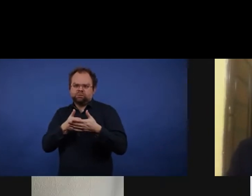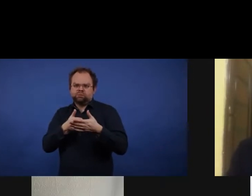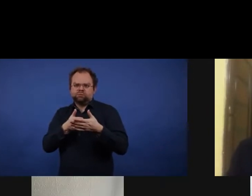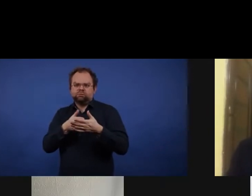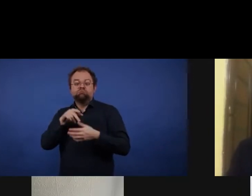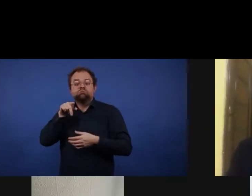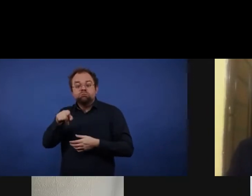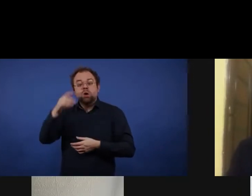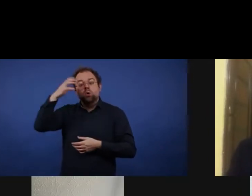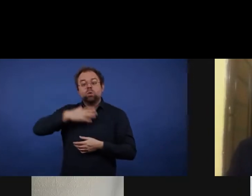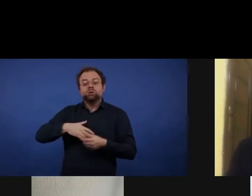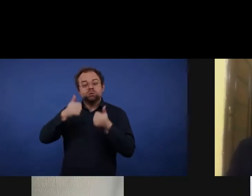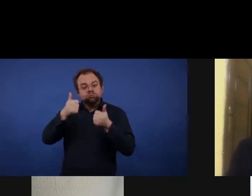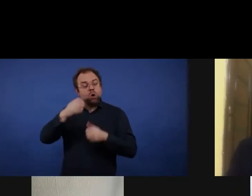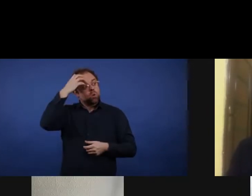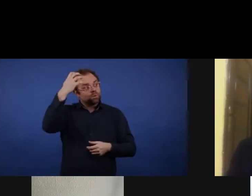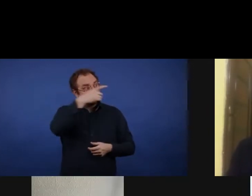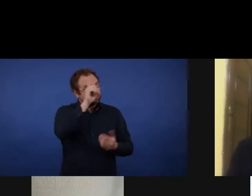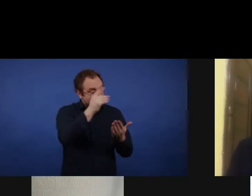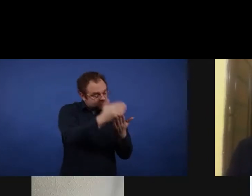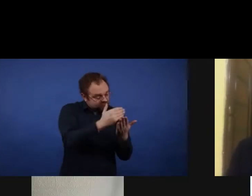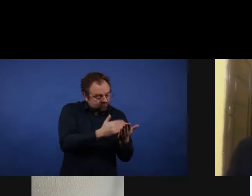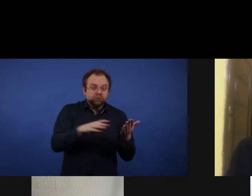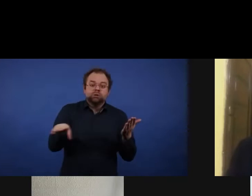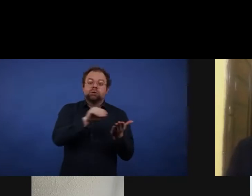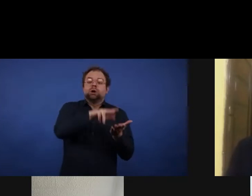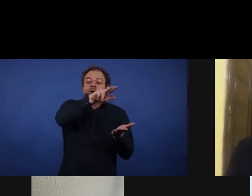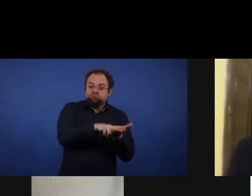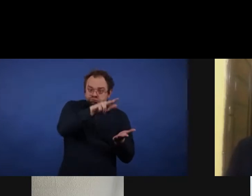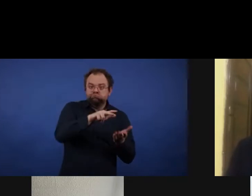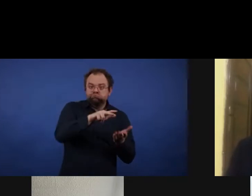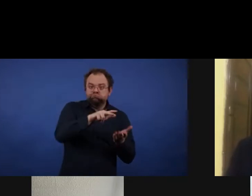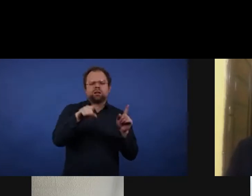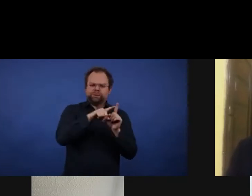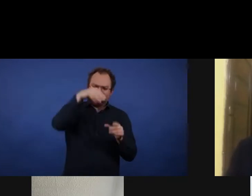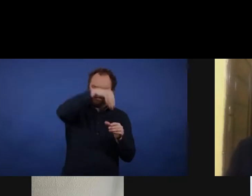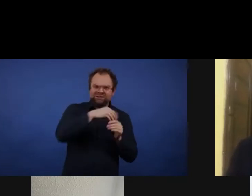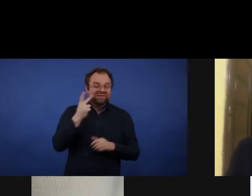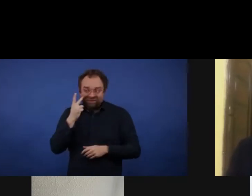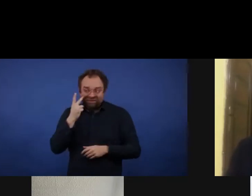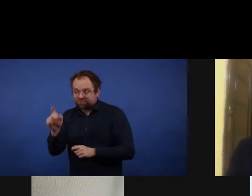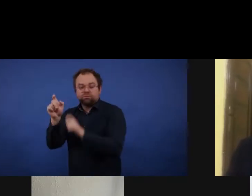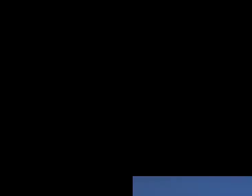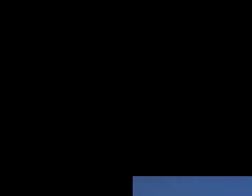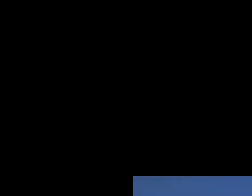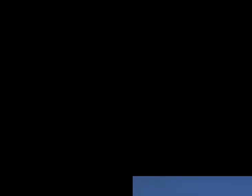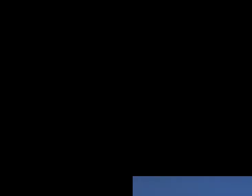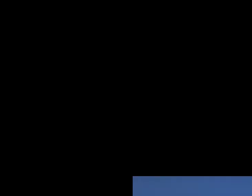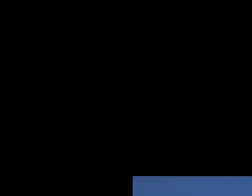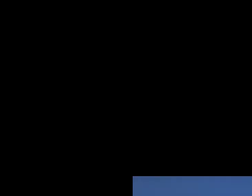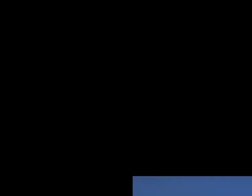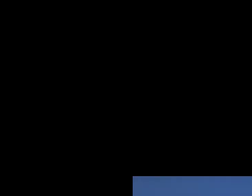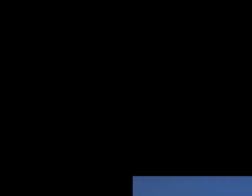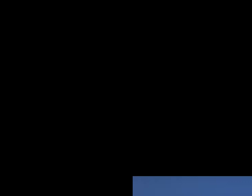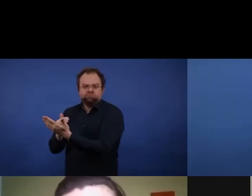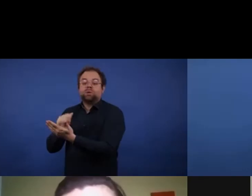people with disability and to make sure that they are properly integrated at the level of planning, implementation, or evaluation, and the right to integration needs to be